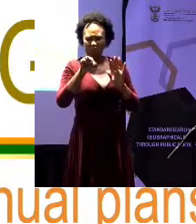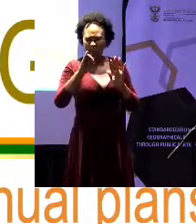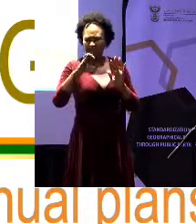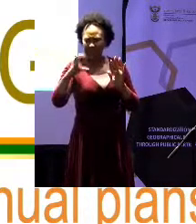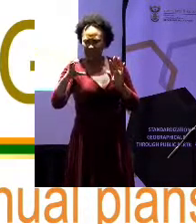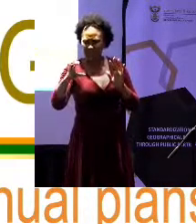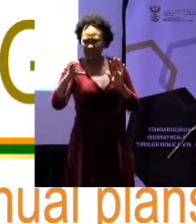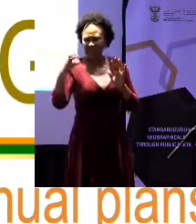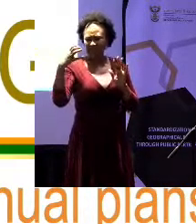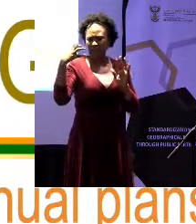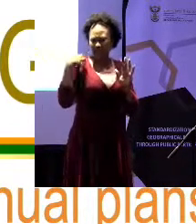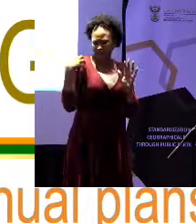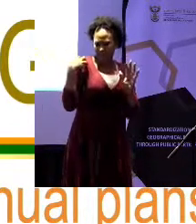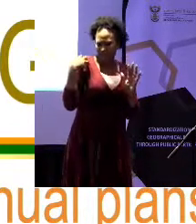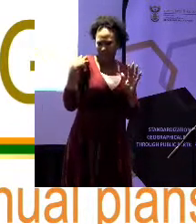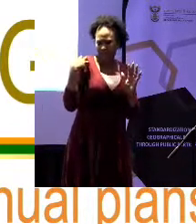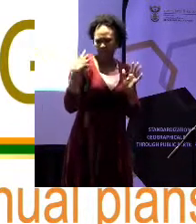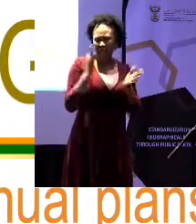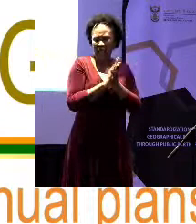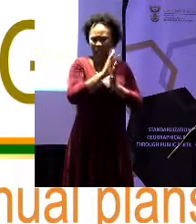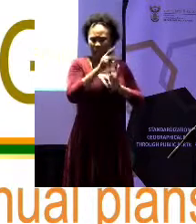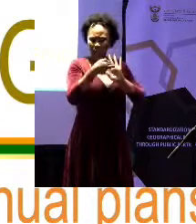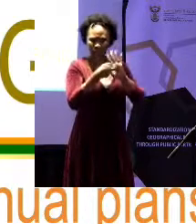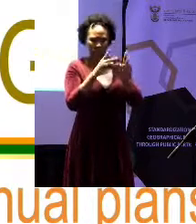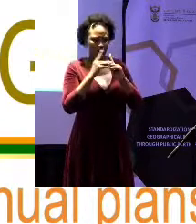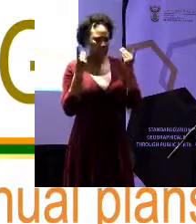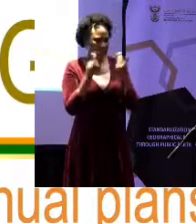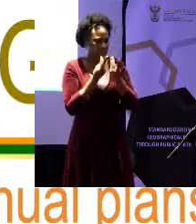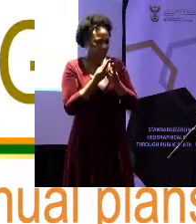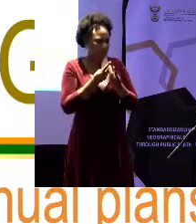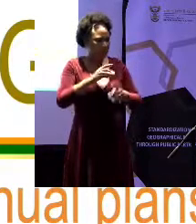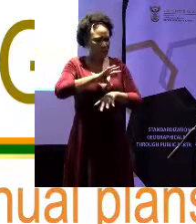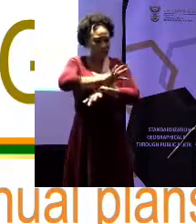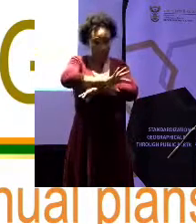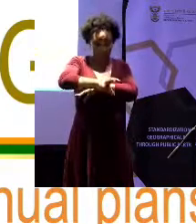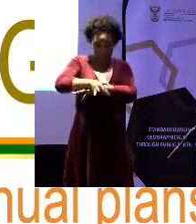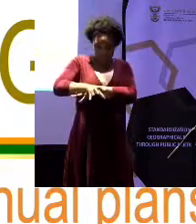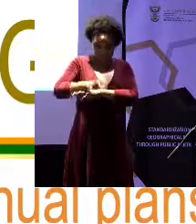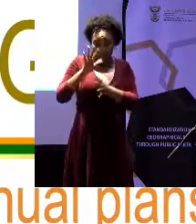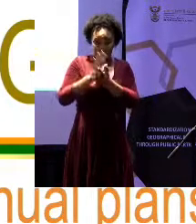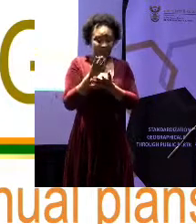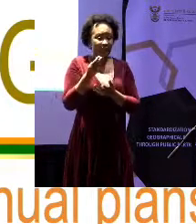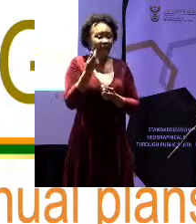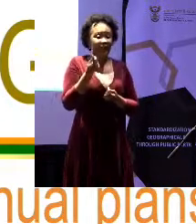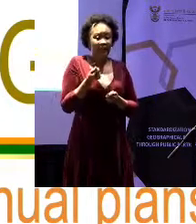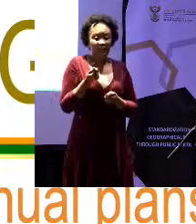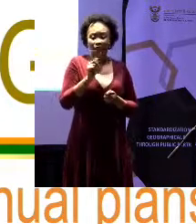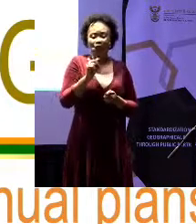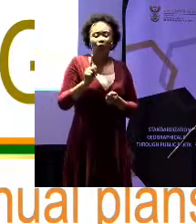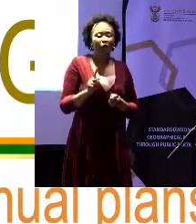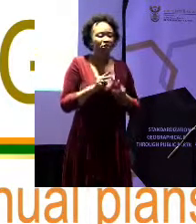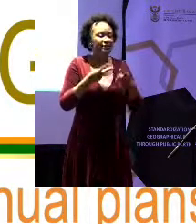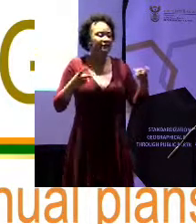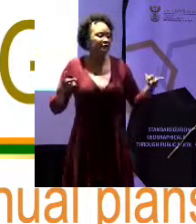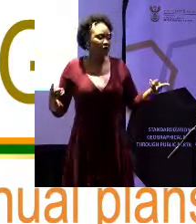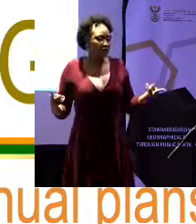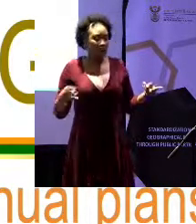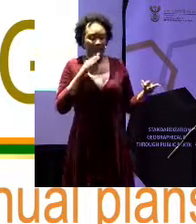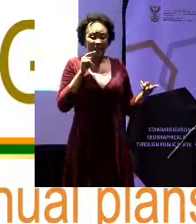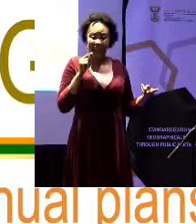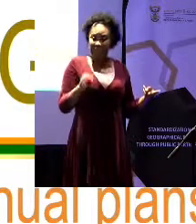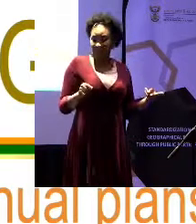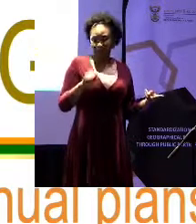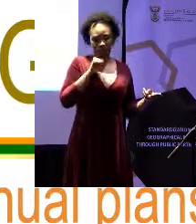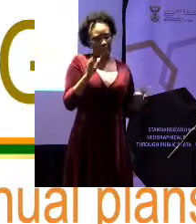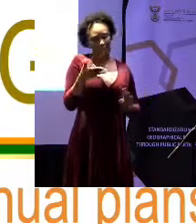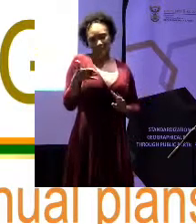the minister and the role of the departments provincially and the funding of the PGNCs was just not